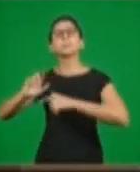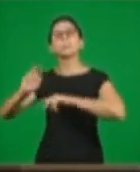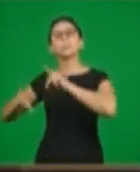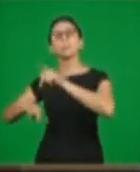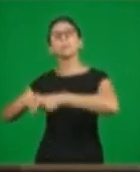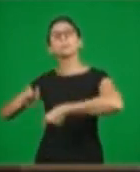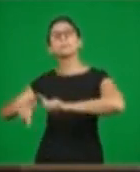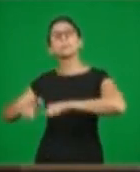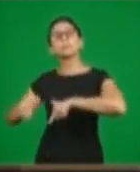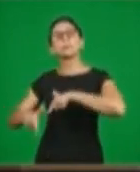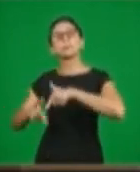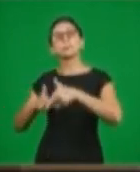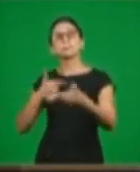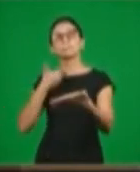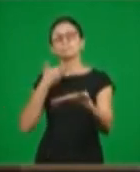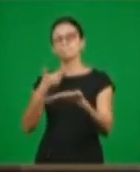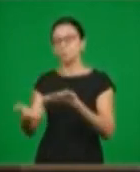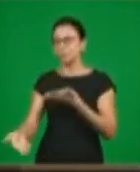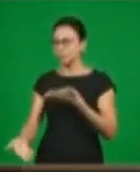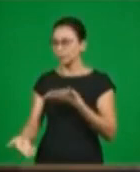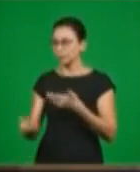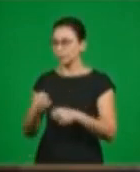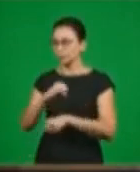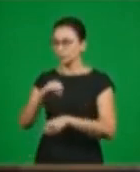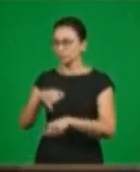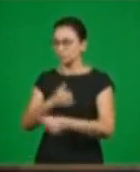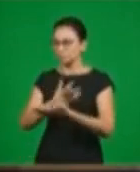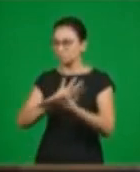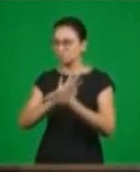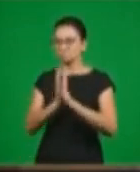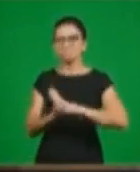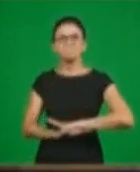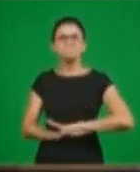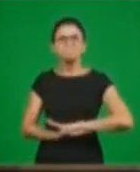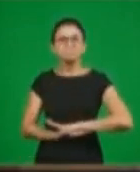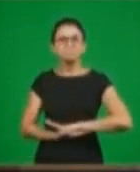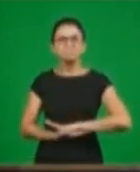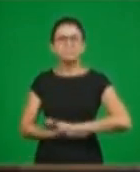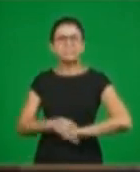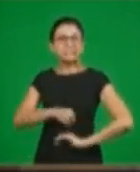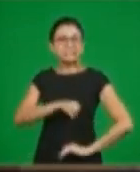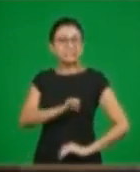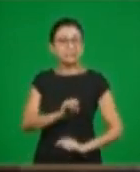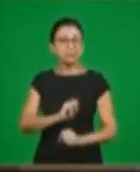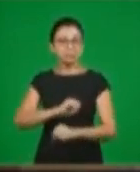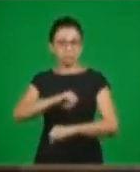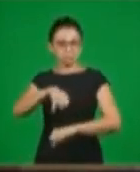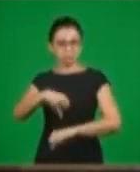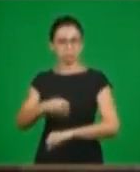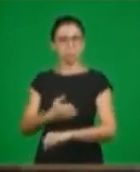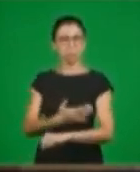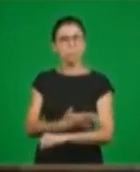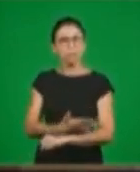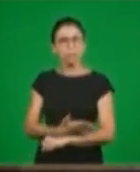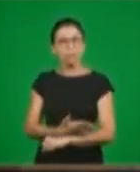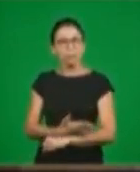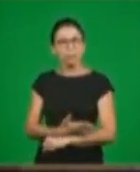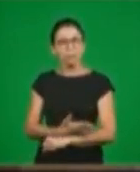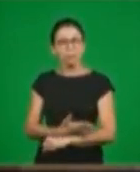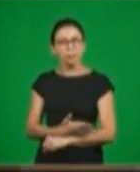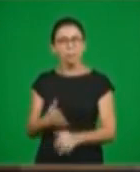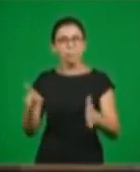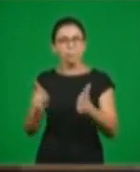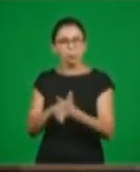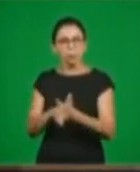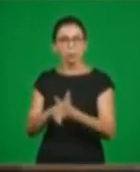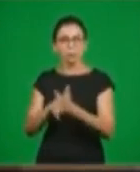Israel? It lost the city. Why did it lost the city? Oh, if Jerusalem, it is to adore the